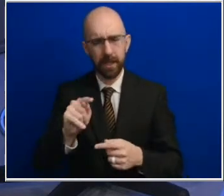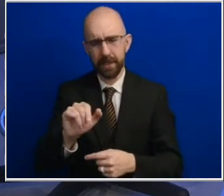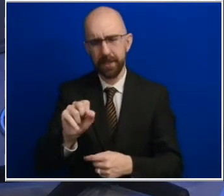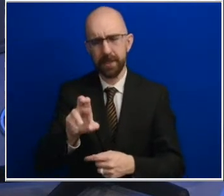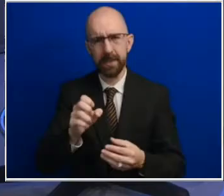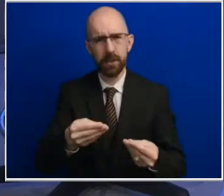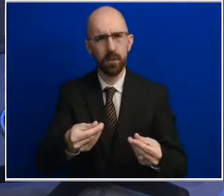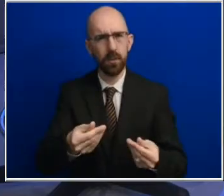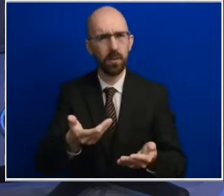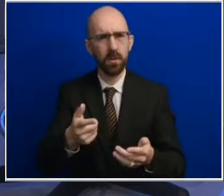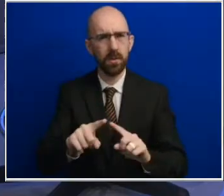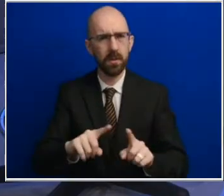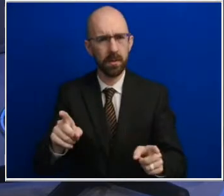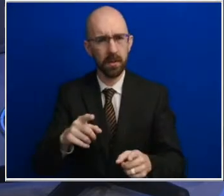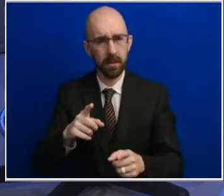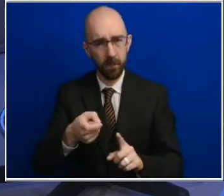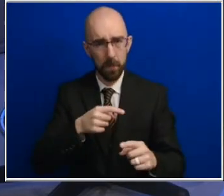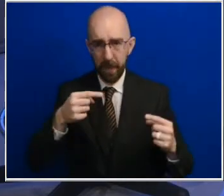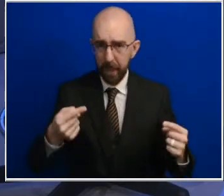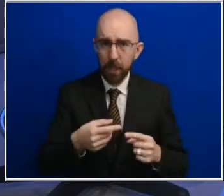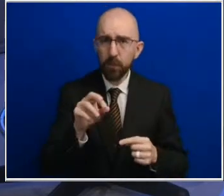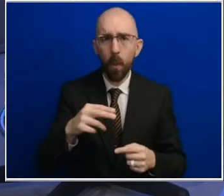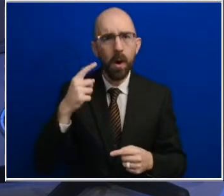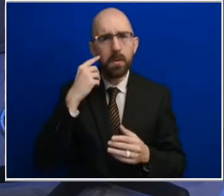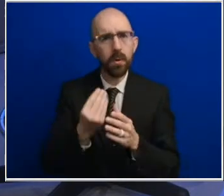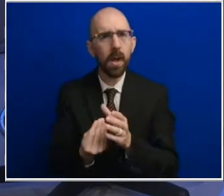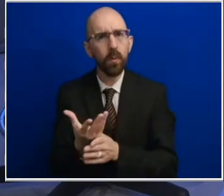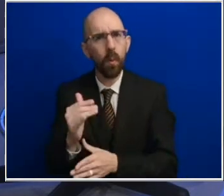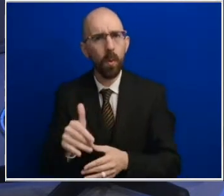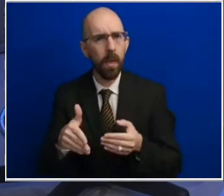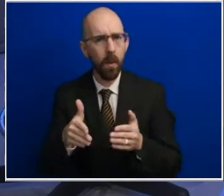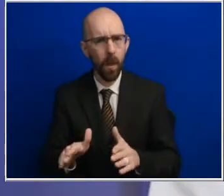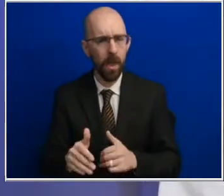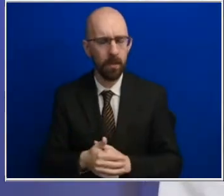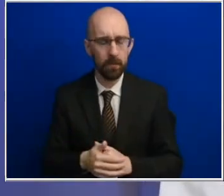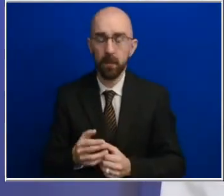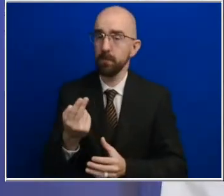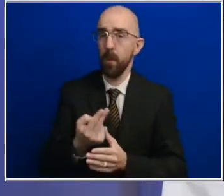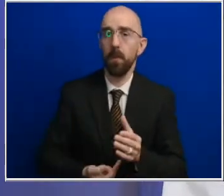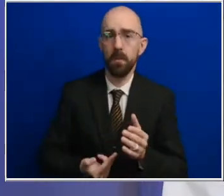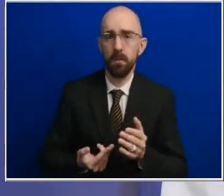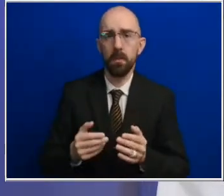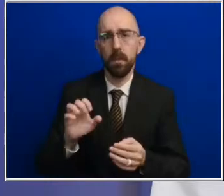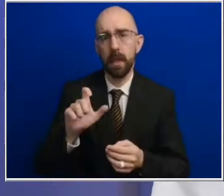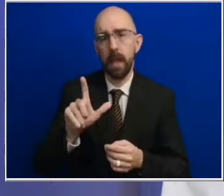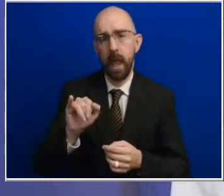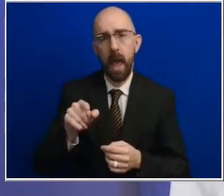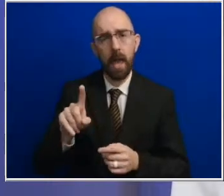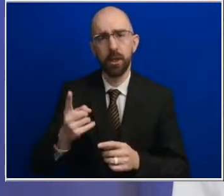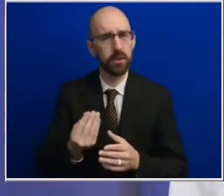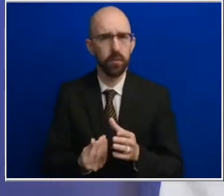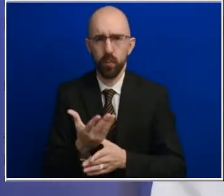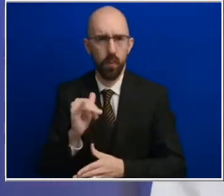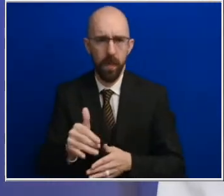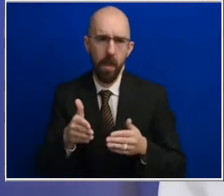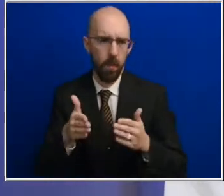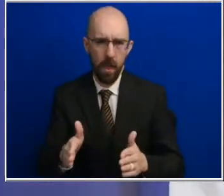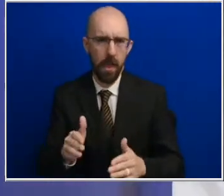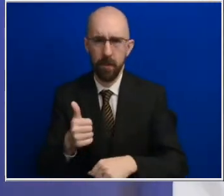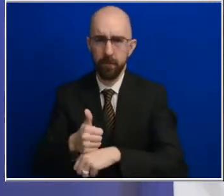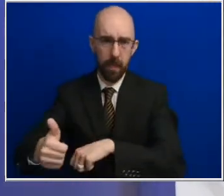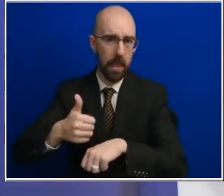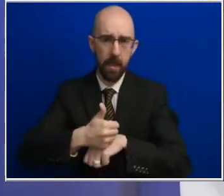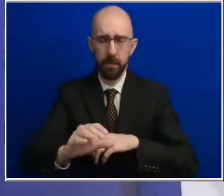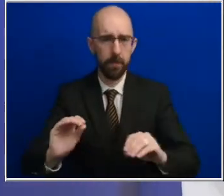or does the brain tissue just grow that way sometimes? Both. So in Eli's case, it just grew that way through no fault of anybody's, but the